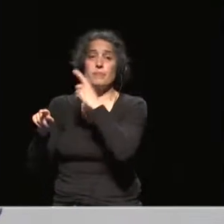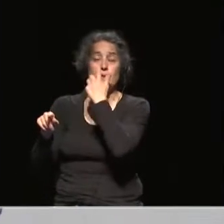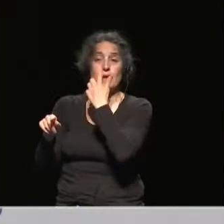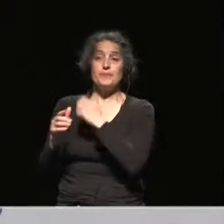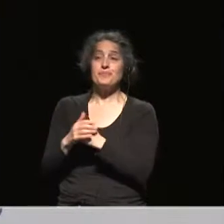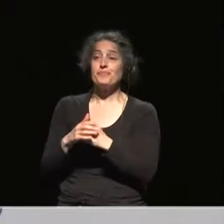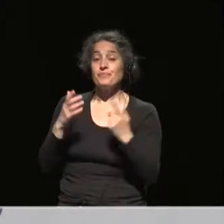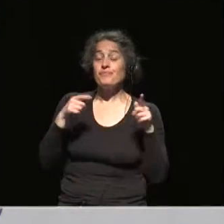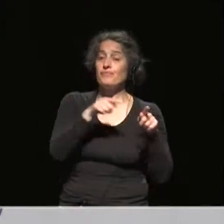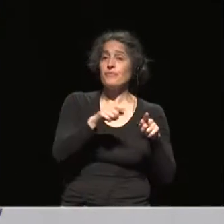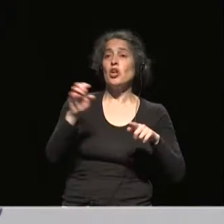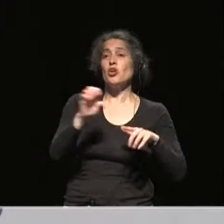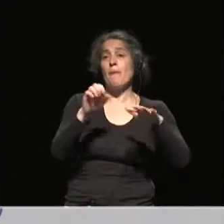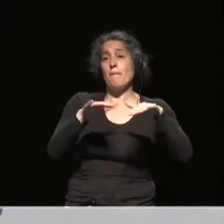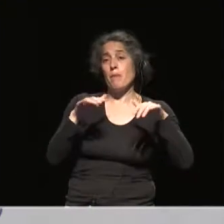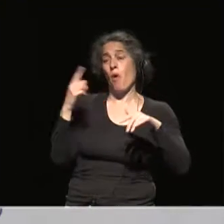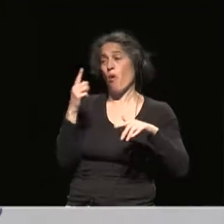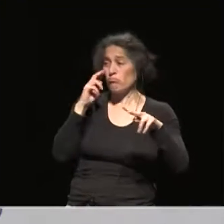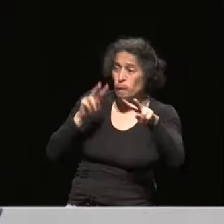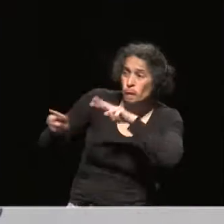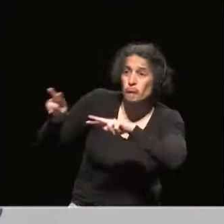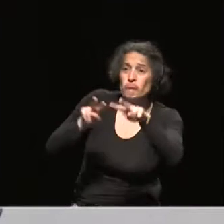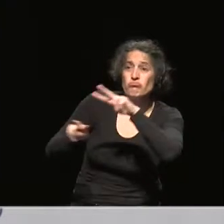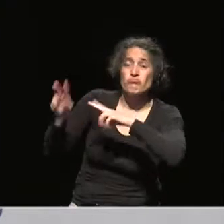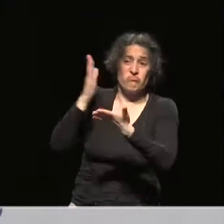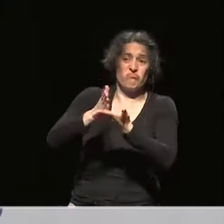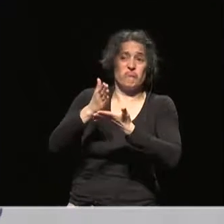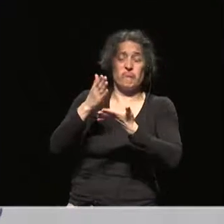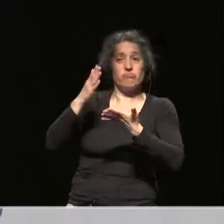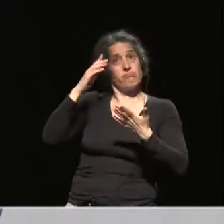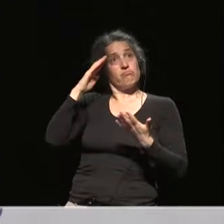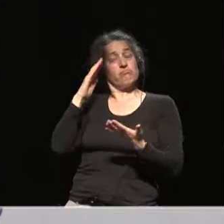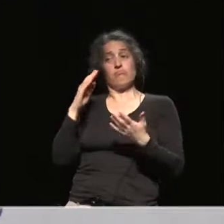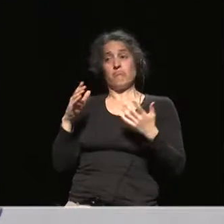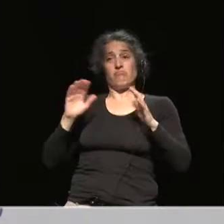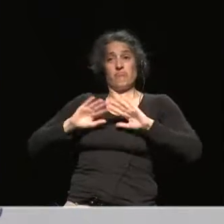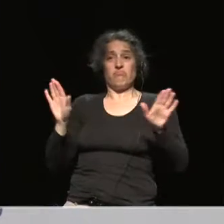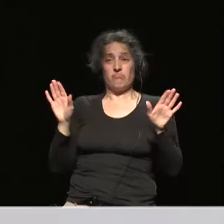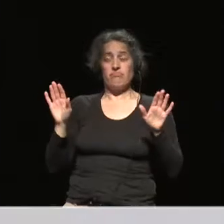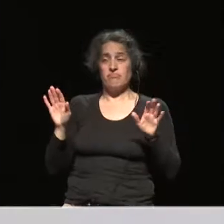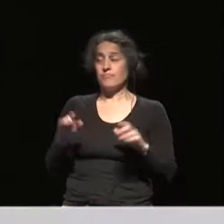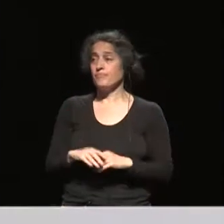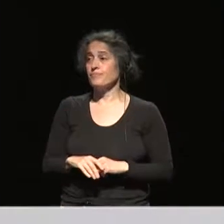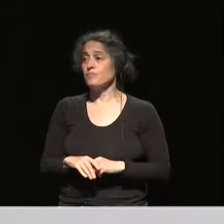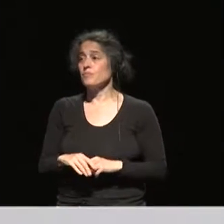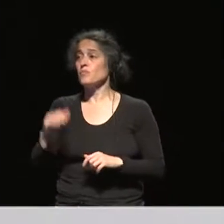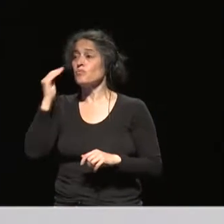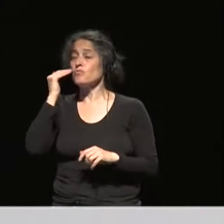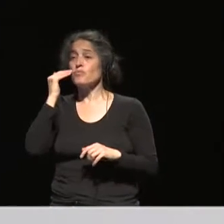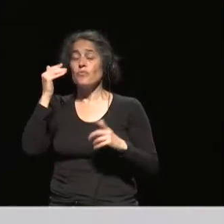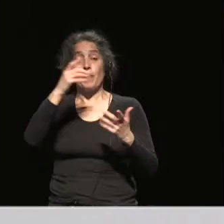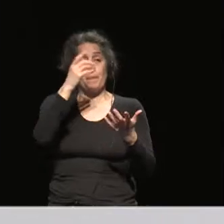In budget aid, there are several approaches. You have the sectoral approach, which is also monitored by the donors, of